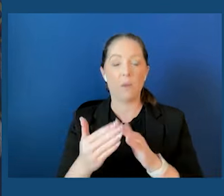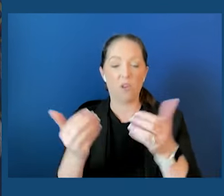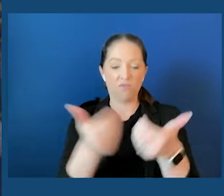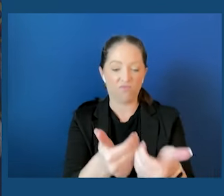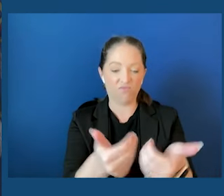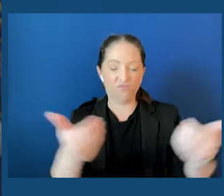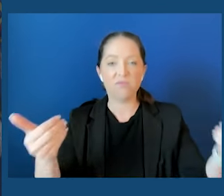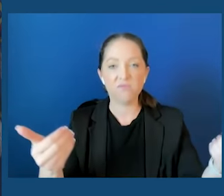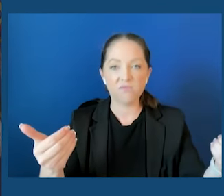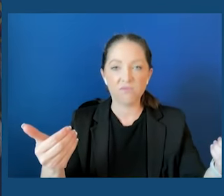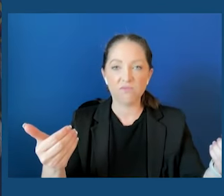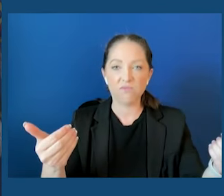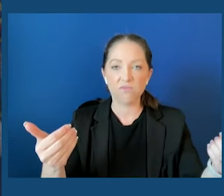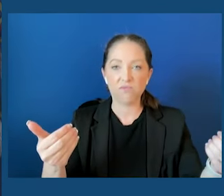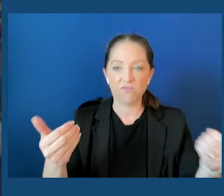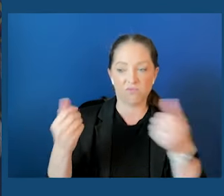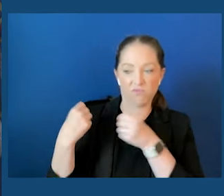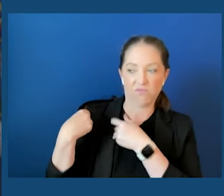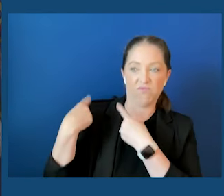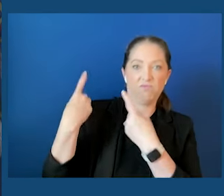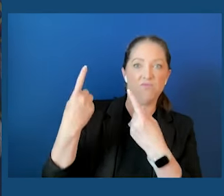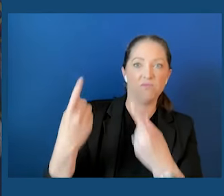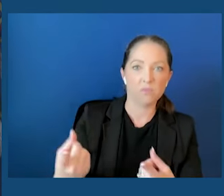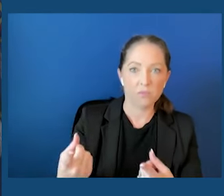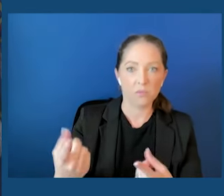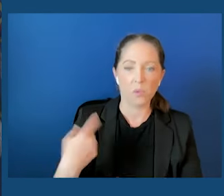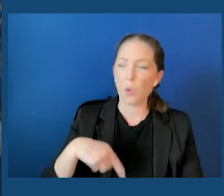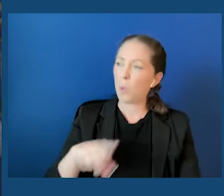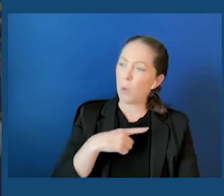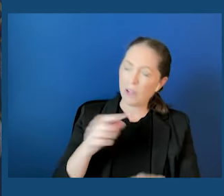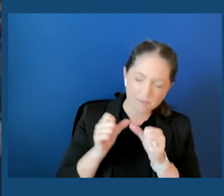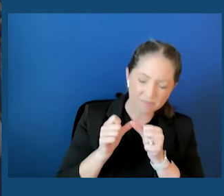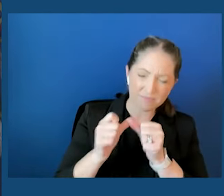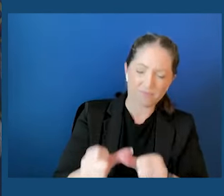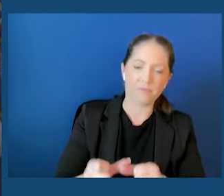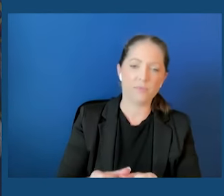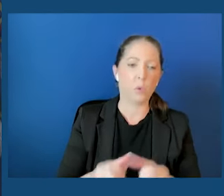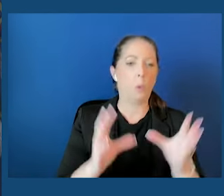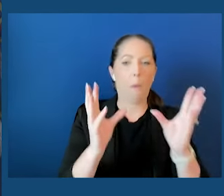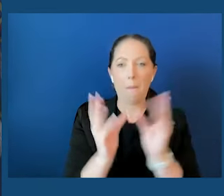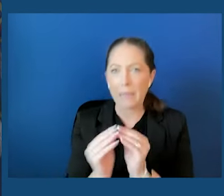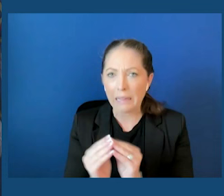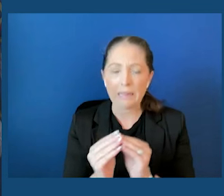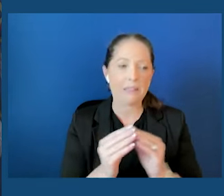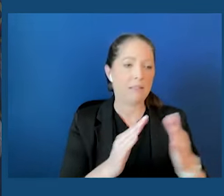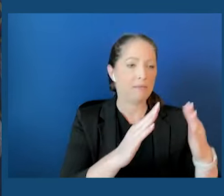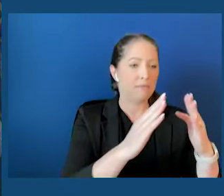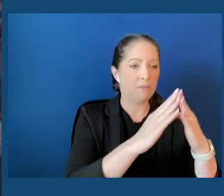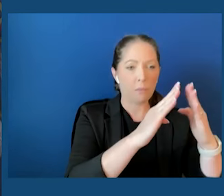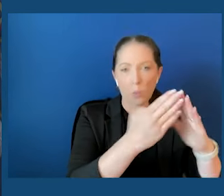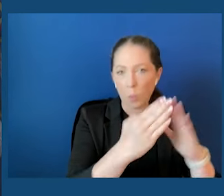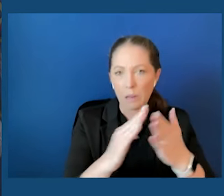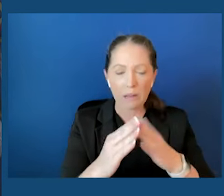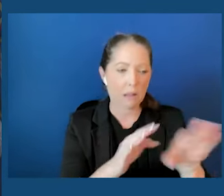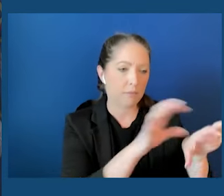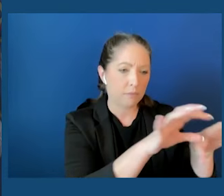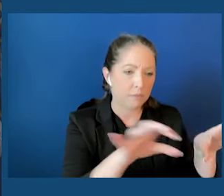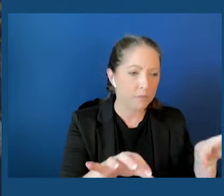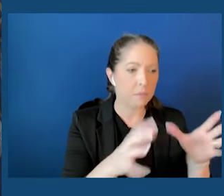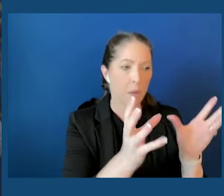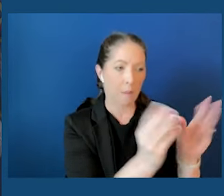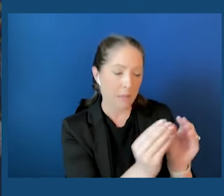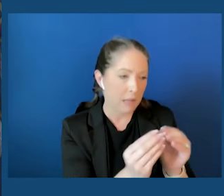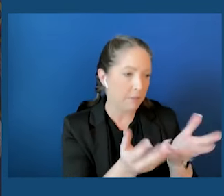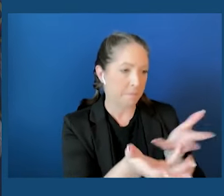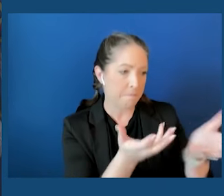We continue to engage monthly meetings with neighbors on how state agencies can work together